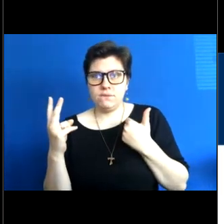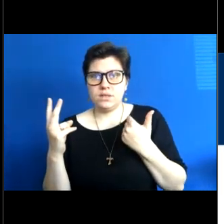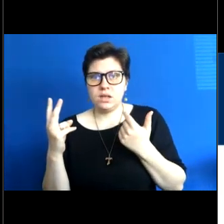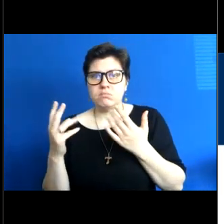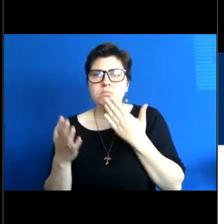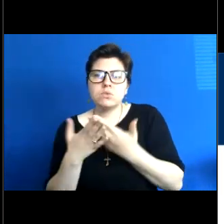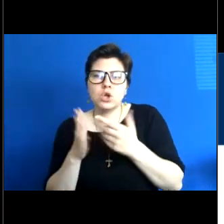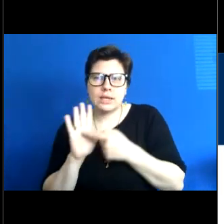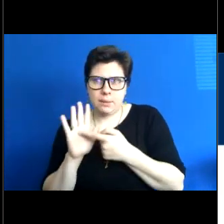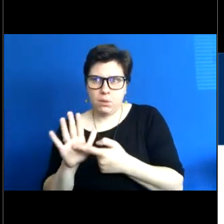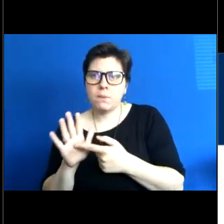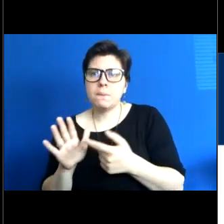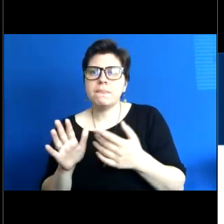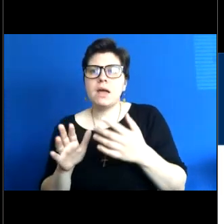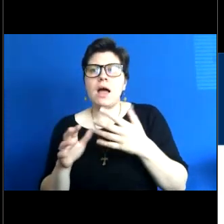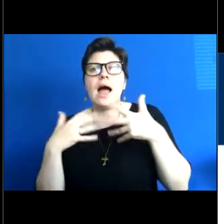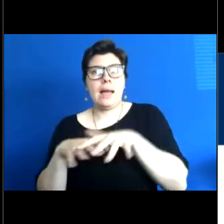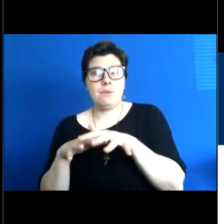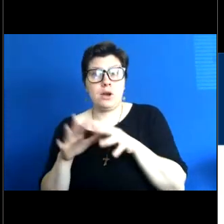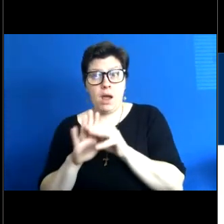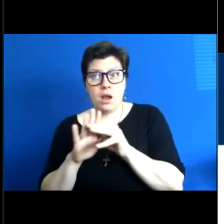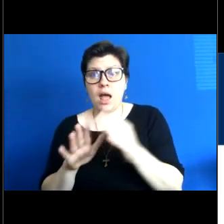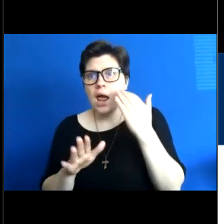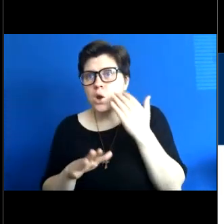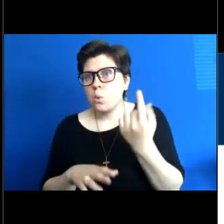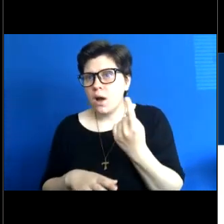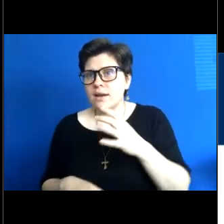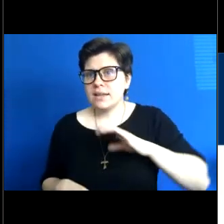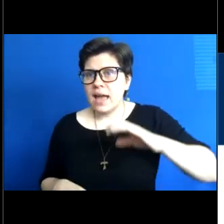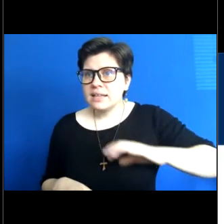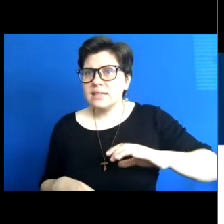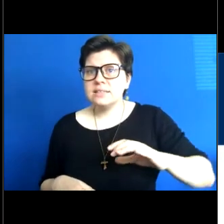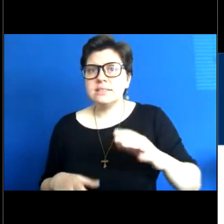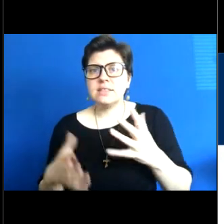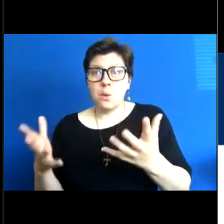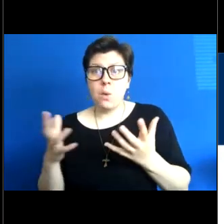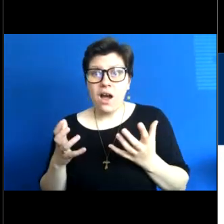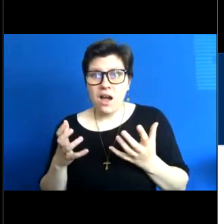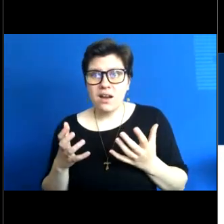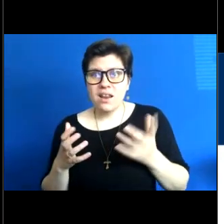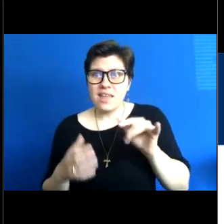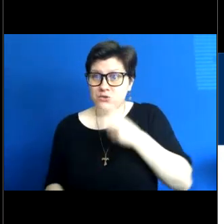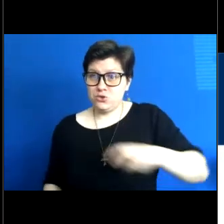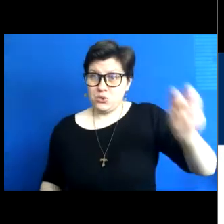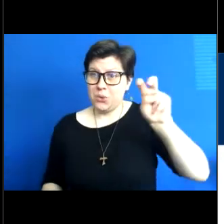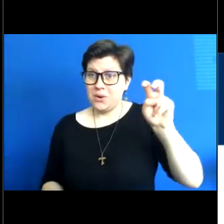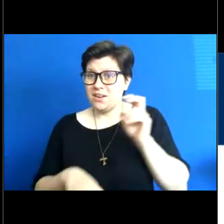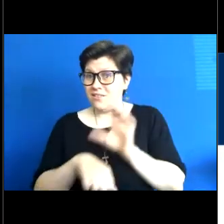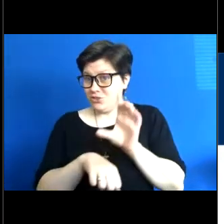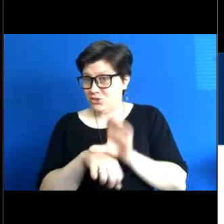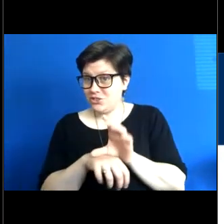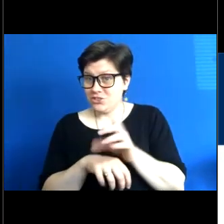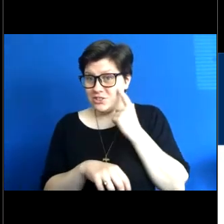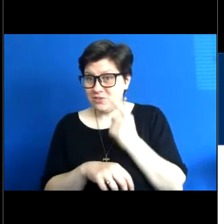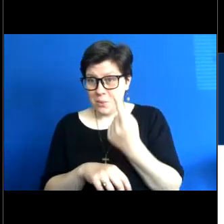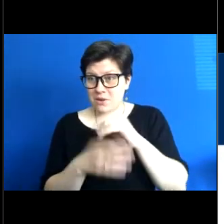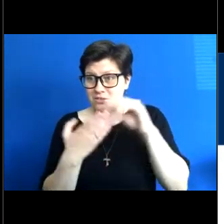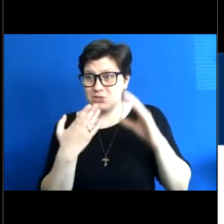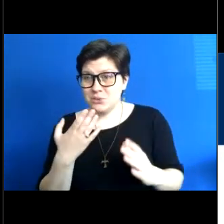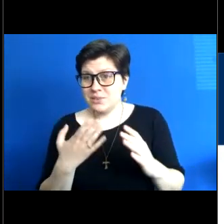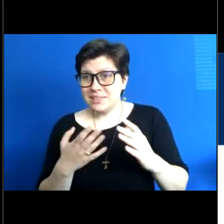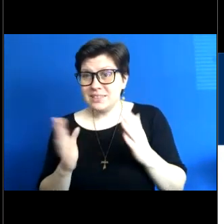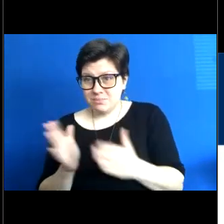example about this hybrid model. I know one of our catechists wanted to do that tour of the church for one of her students